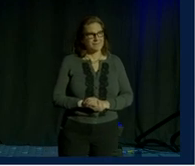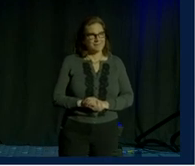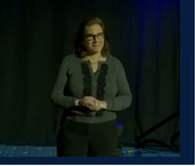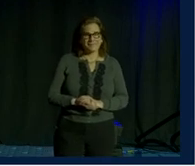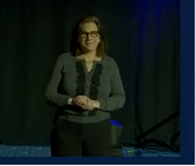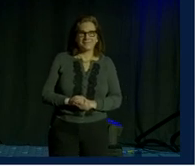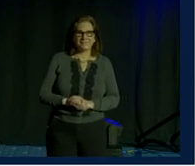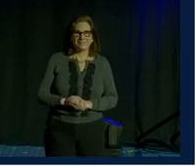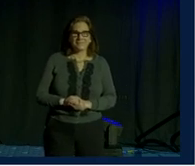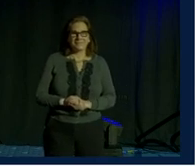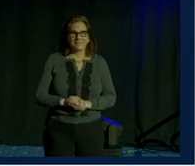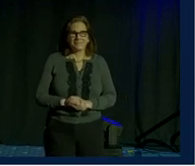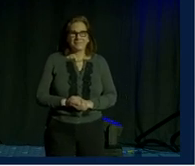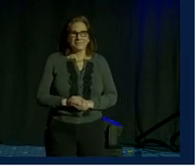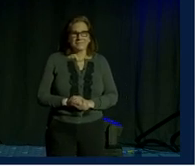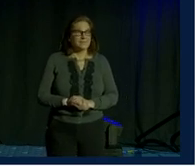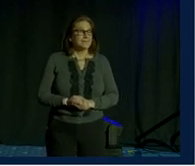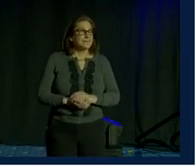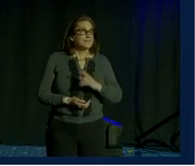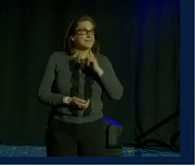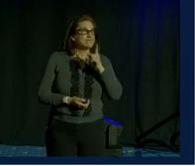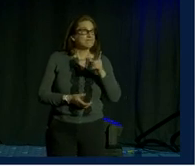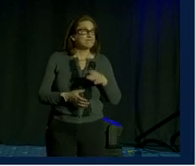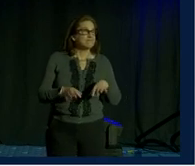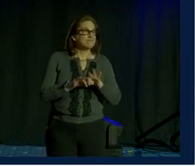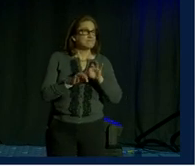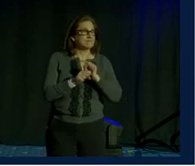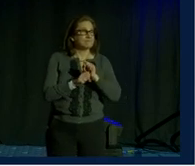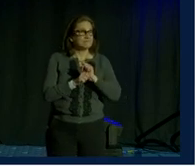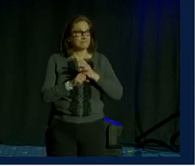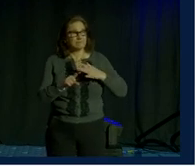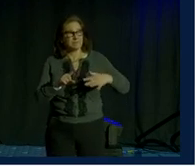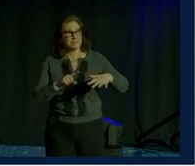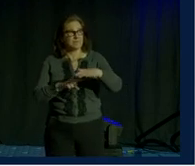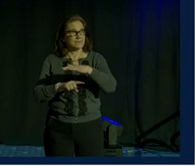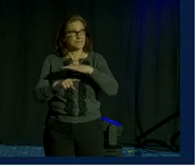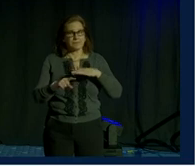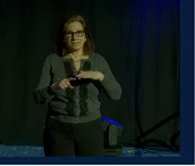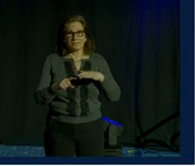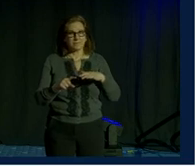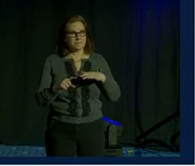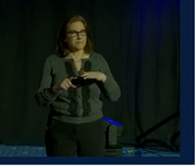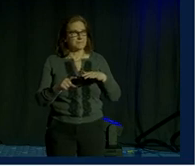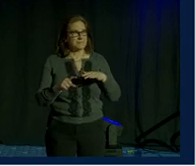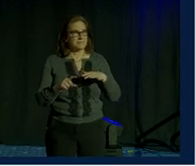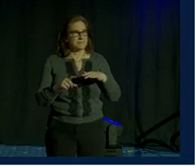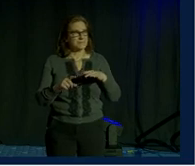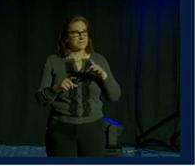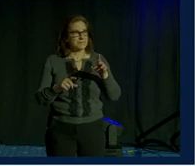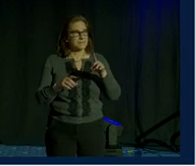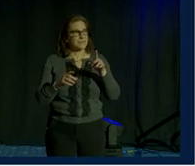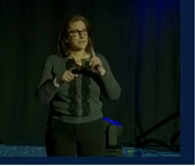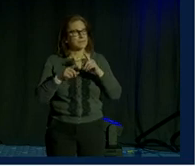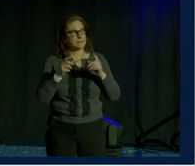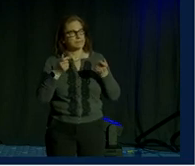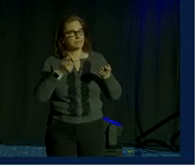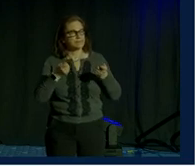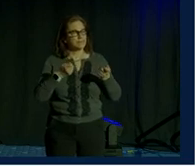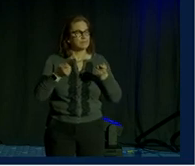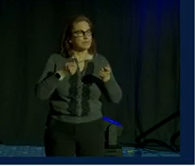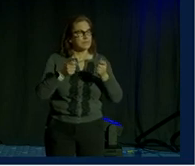around housing equity. As the deputy mayor mentioned, the mayor has set a bold goal of 36,000 housing units